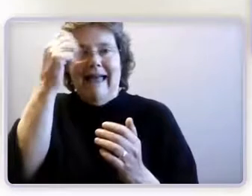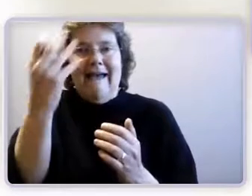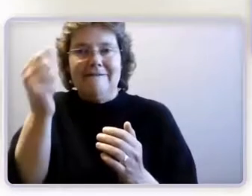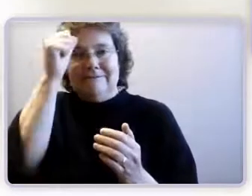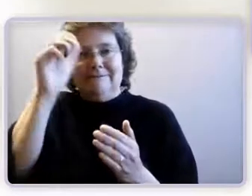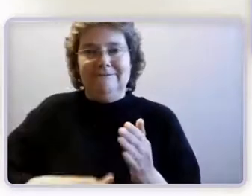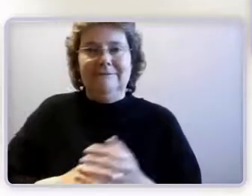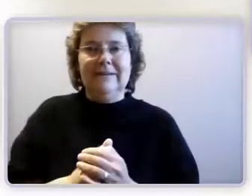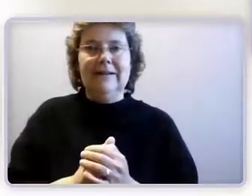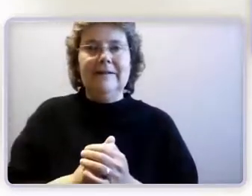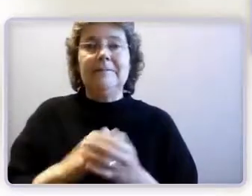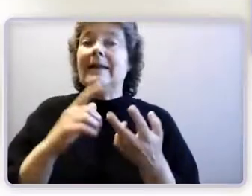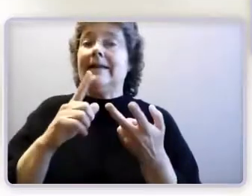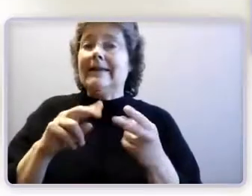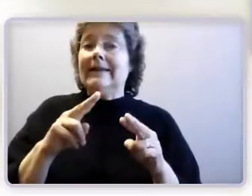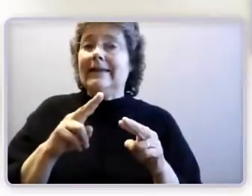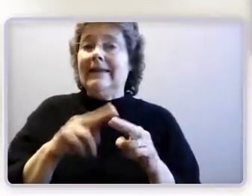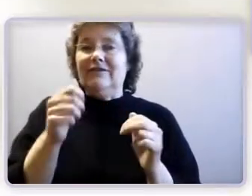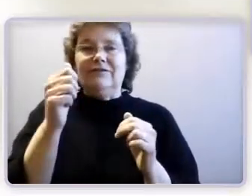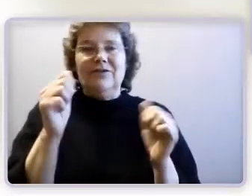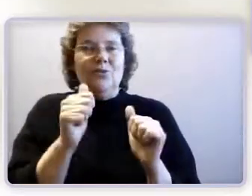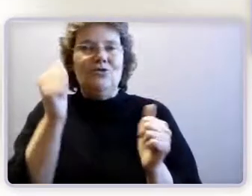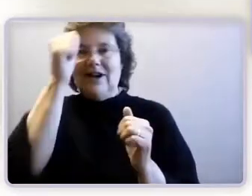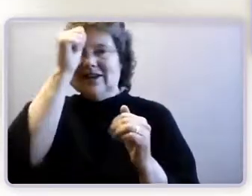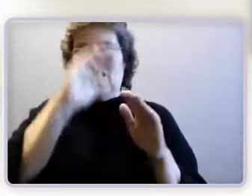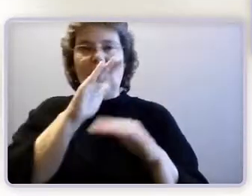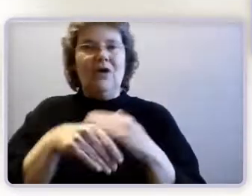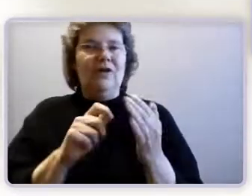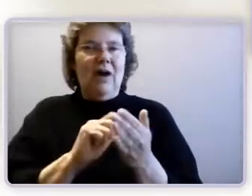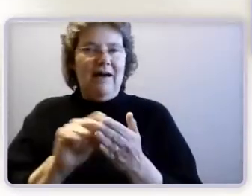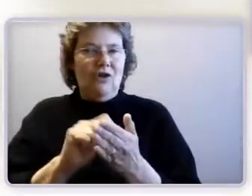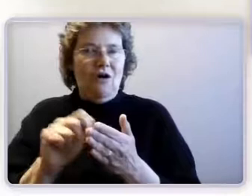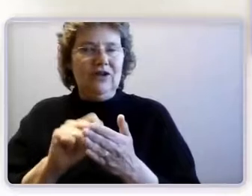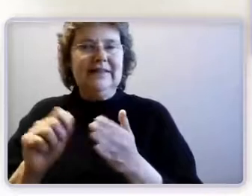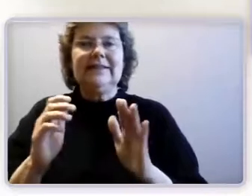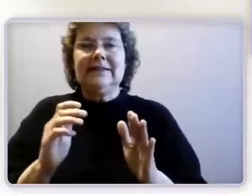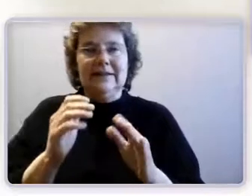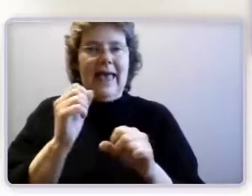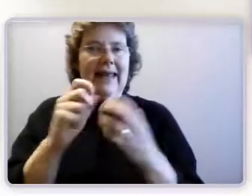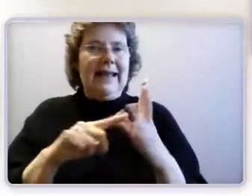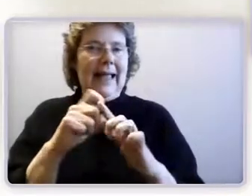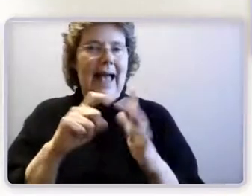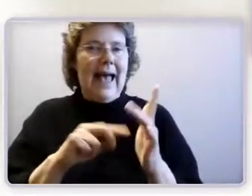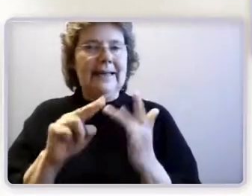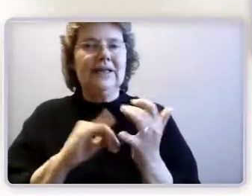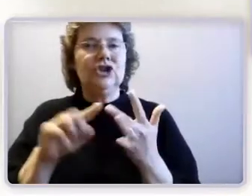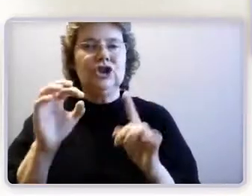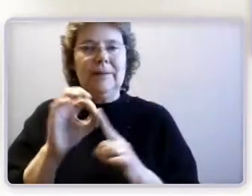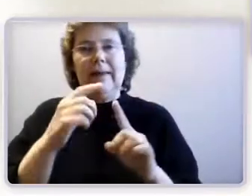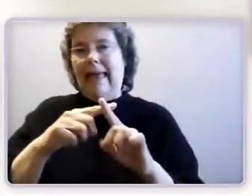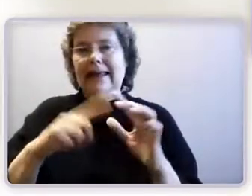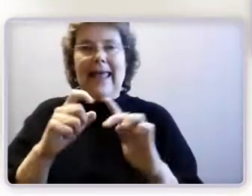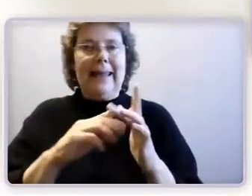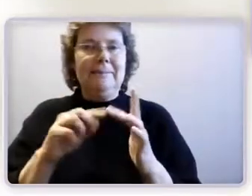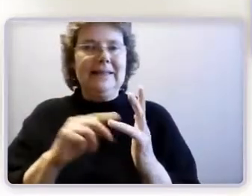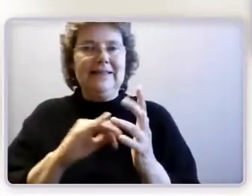familiar with our office and guardianship and administration, then I do apologize, but I just want to make sure that that I don't